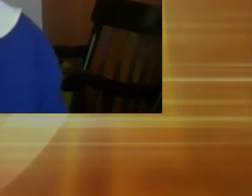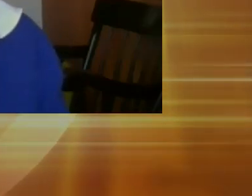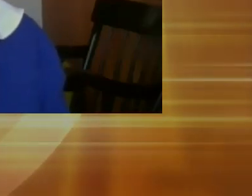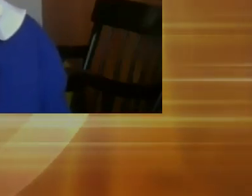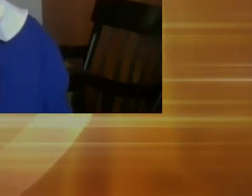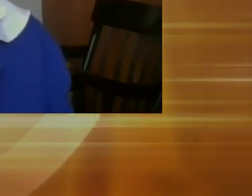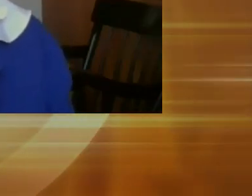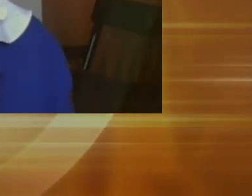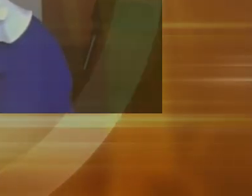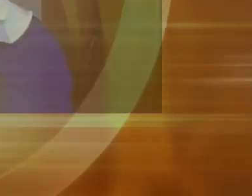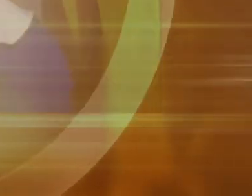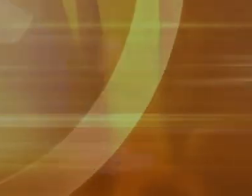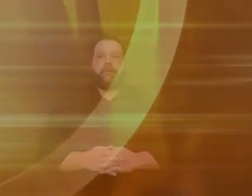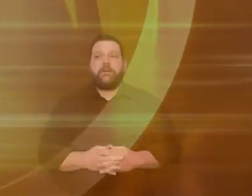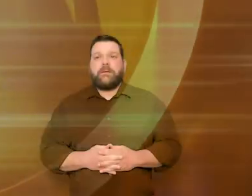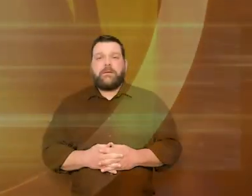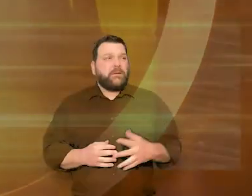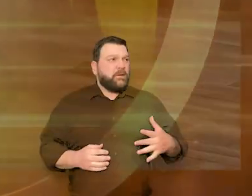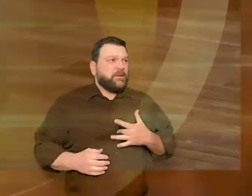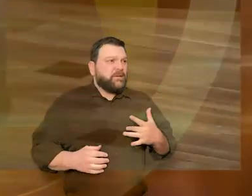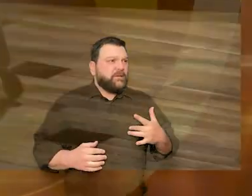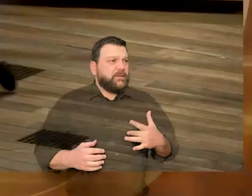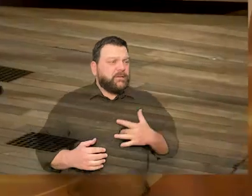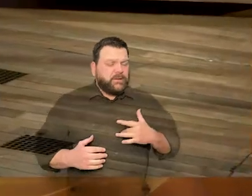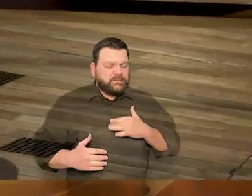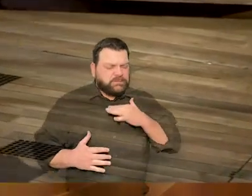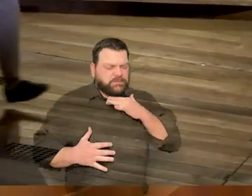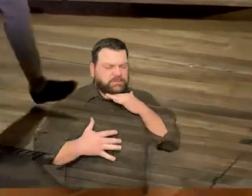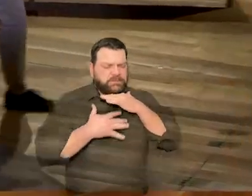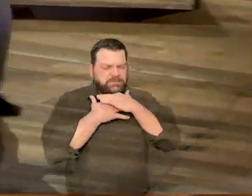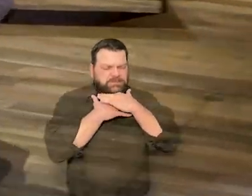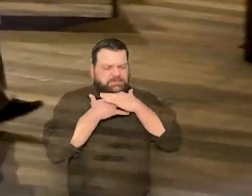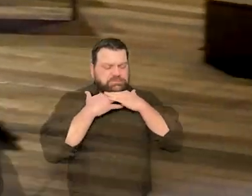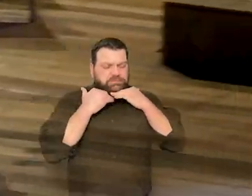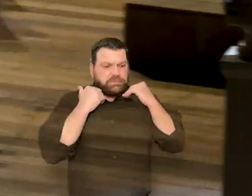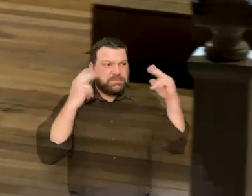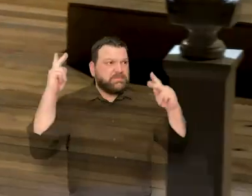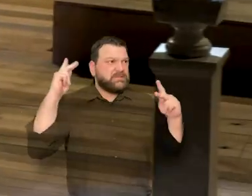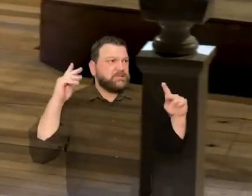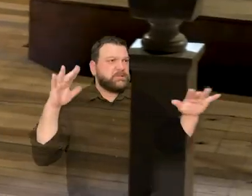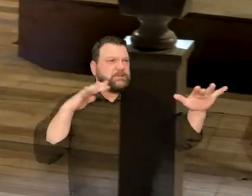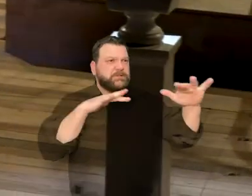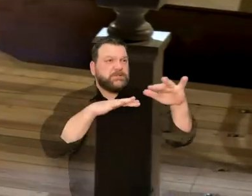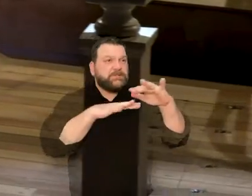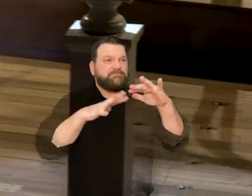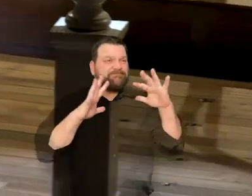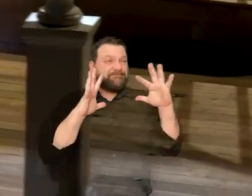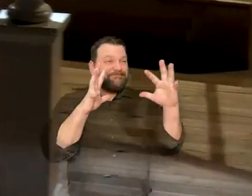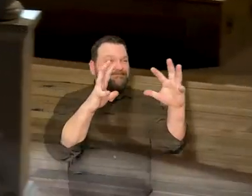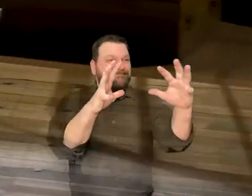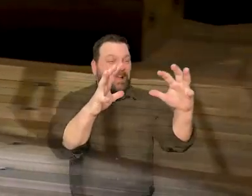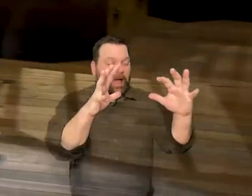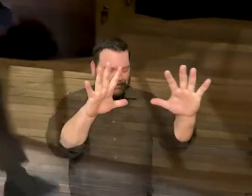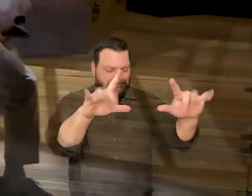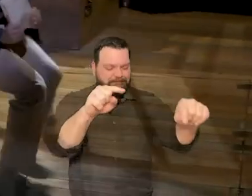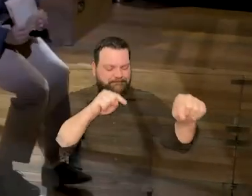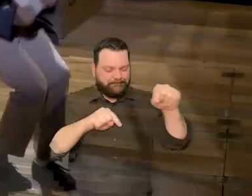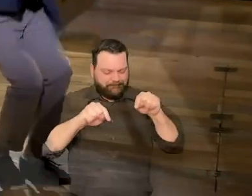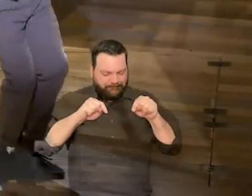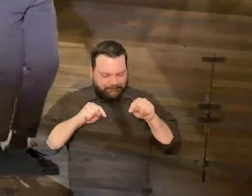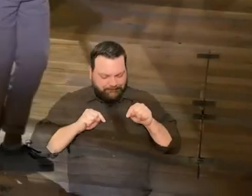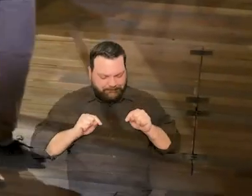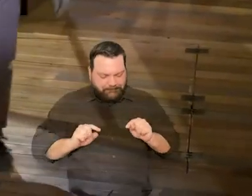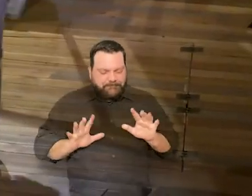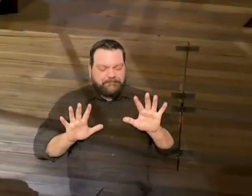at American Repertory Theater. When it's all I can do just to stop myself from knocking